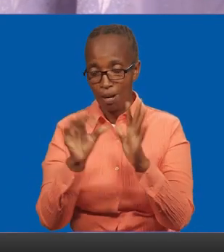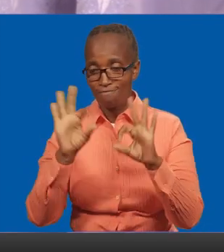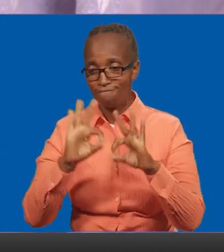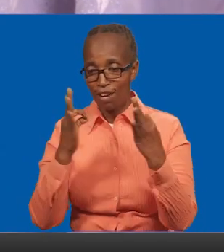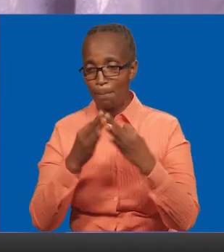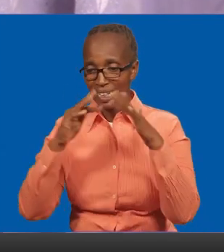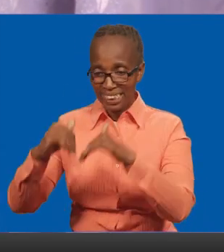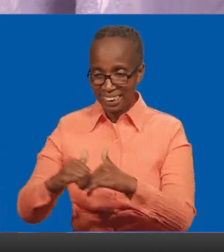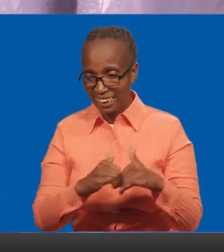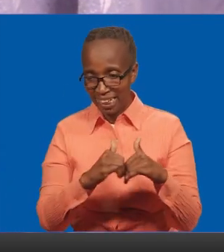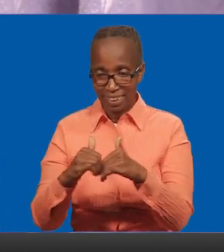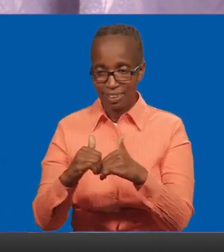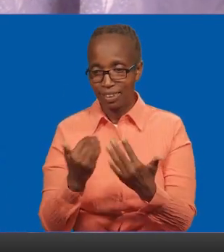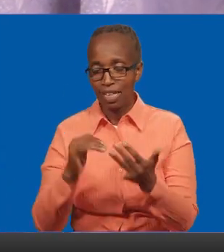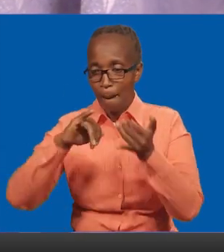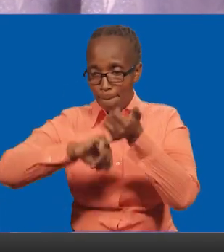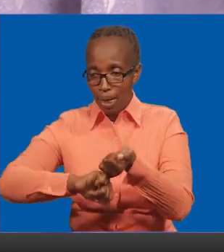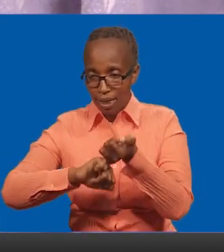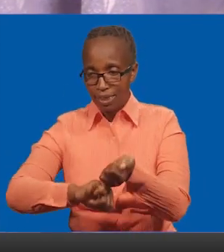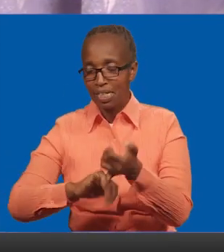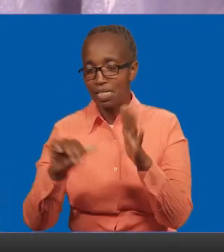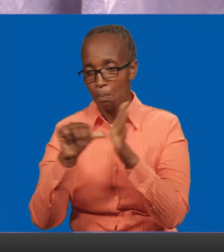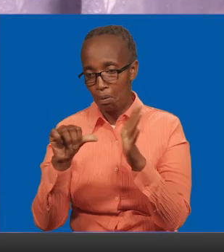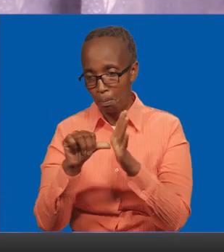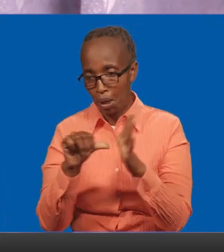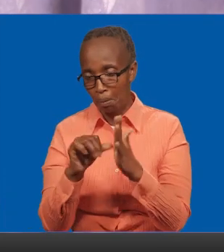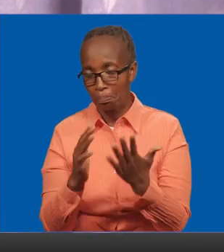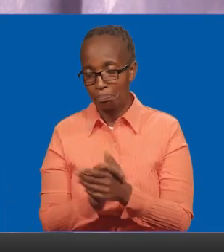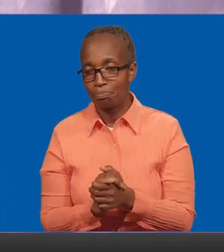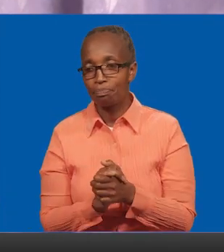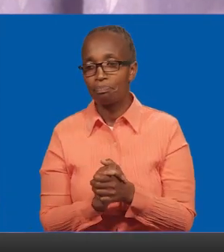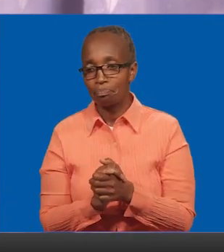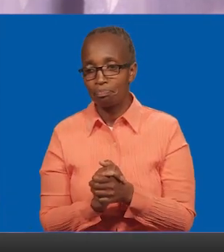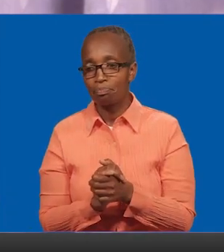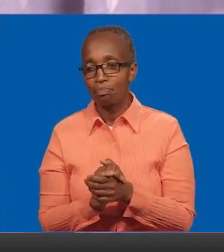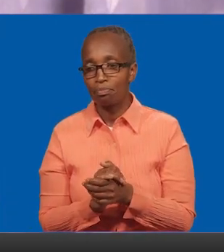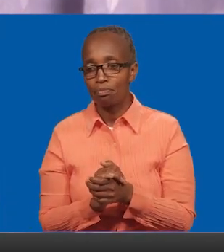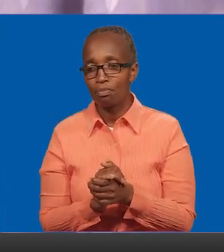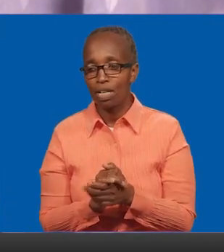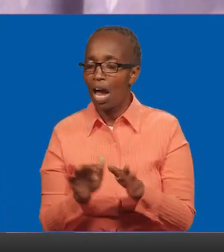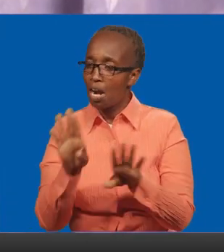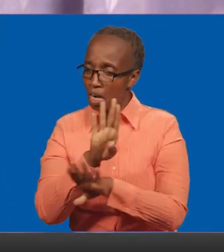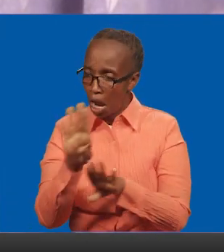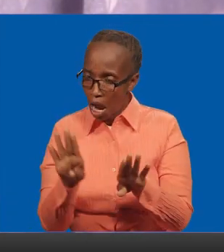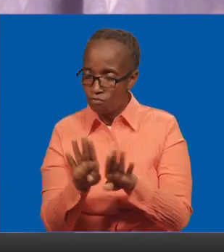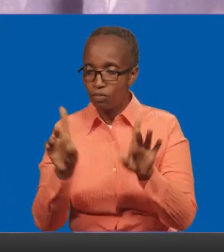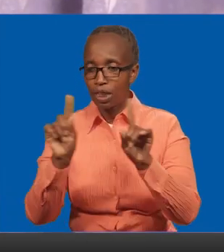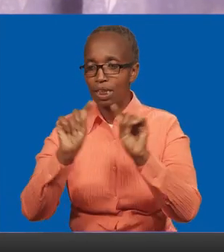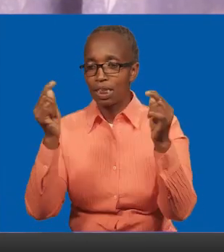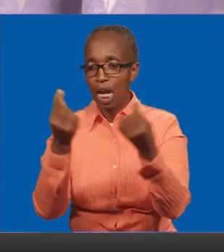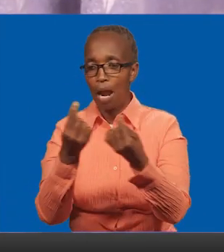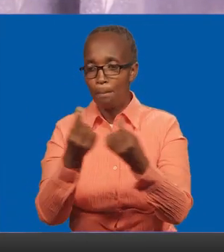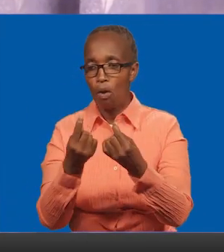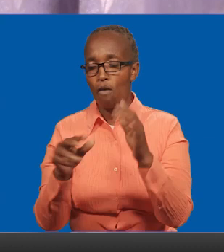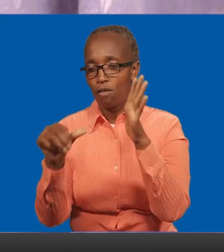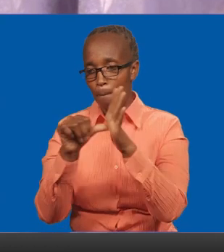economic crisis, family challenges, marriage disorders, and